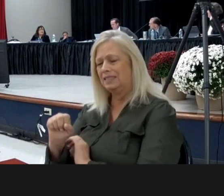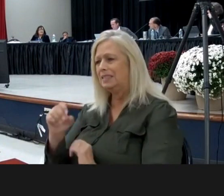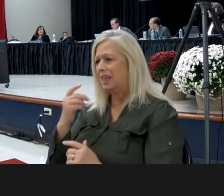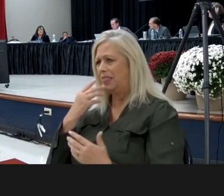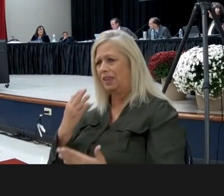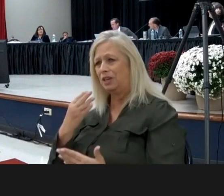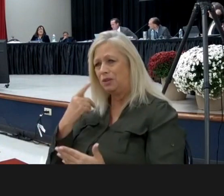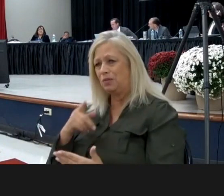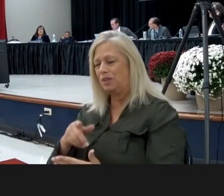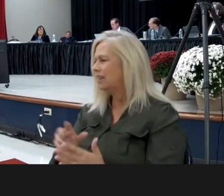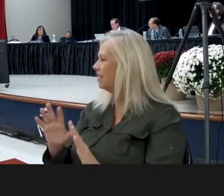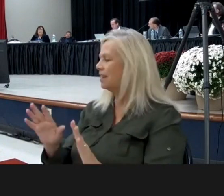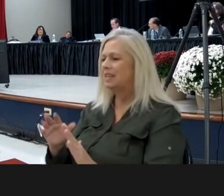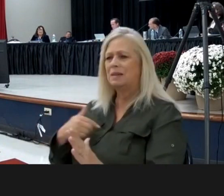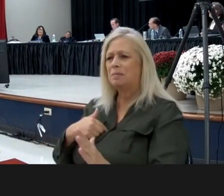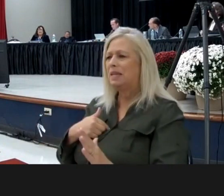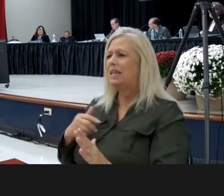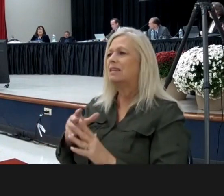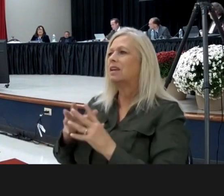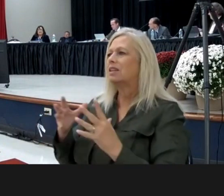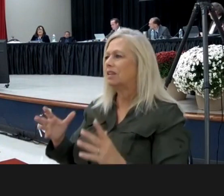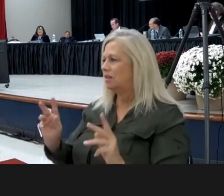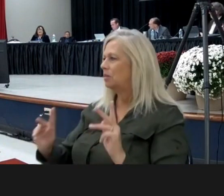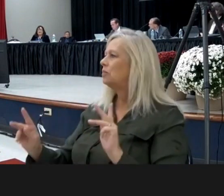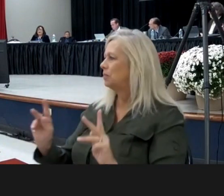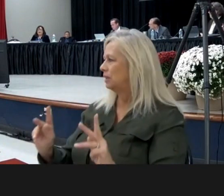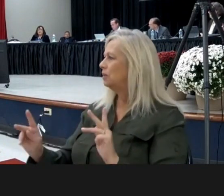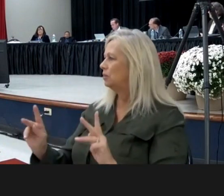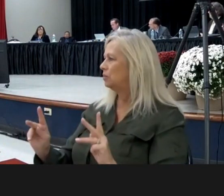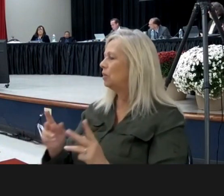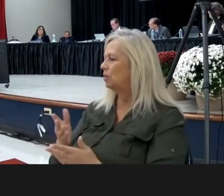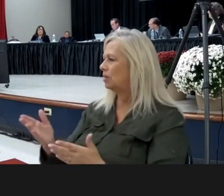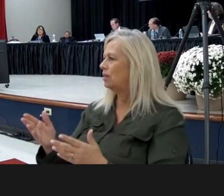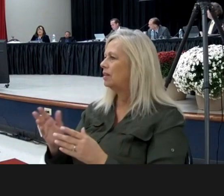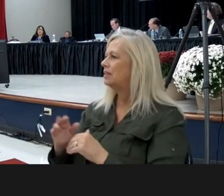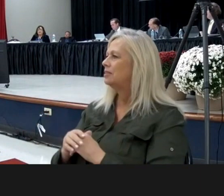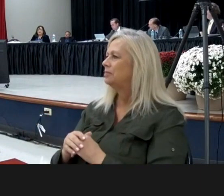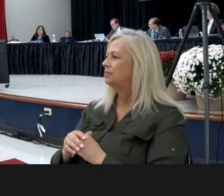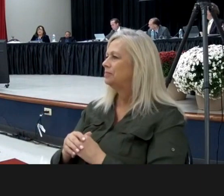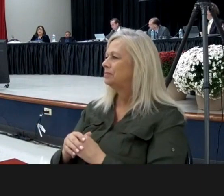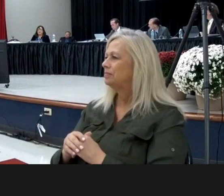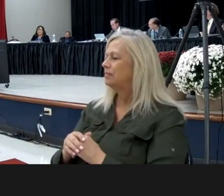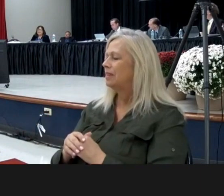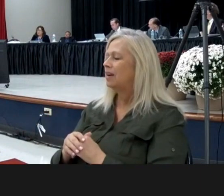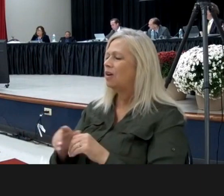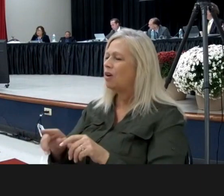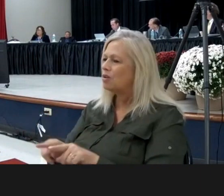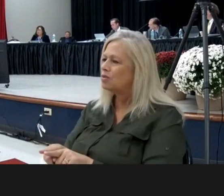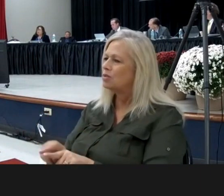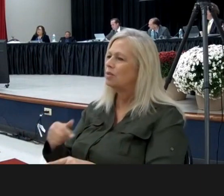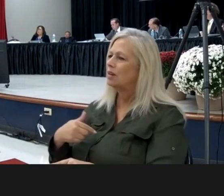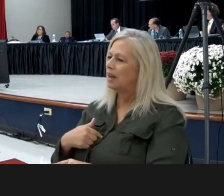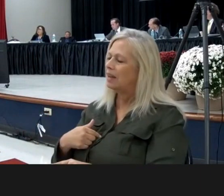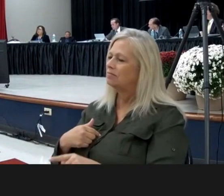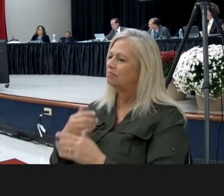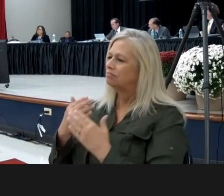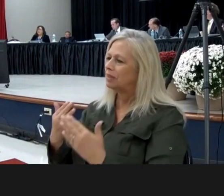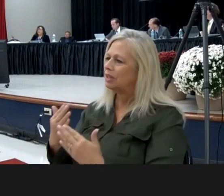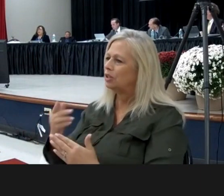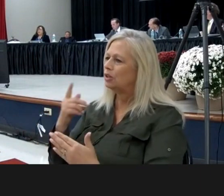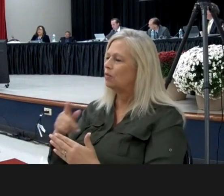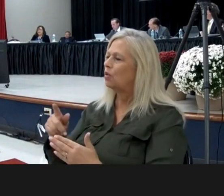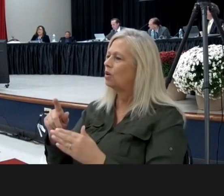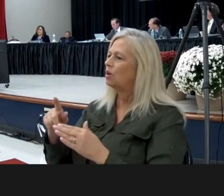me. It's a lot of us. Mhm. And I also appreciate the can-do attitude that the comments that you made about